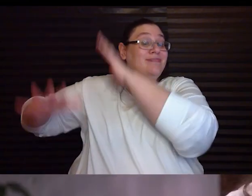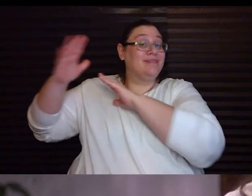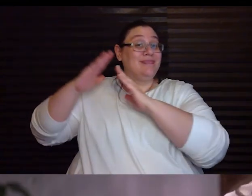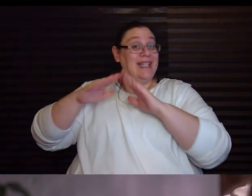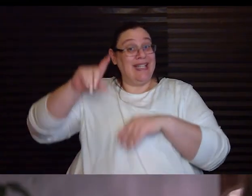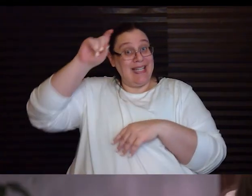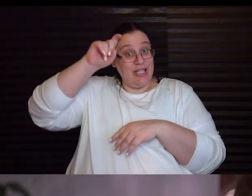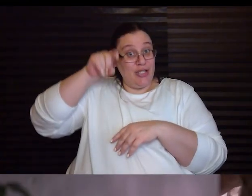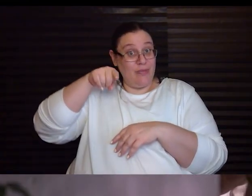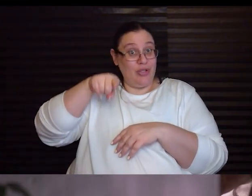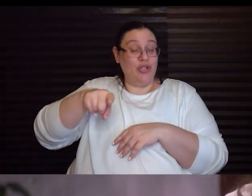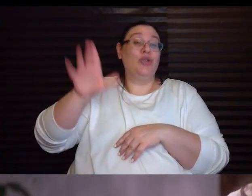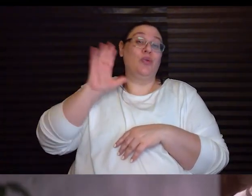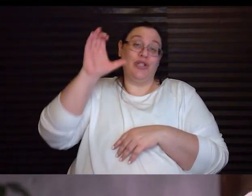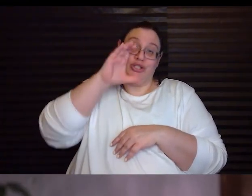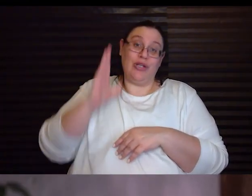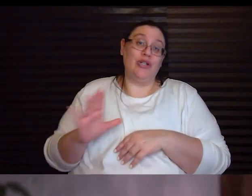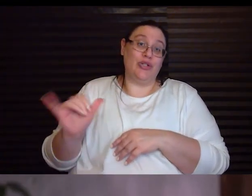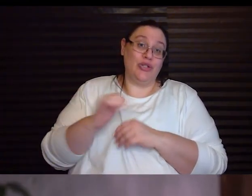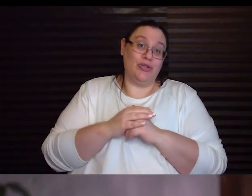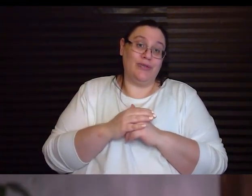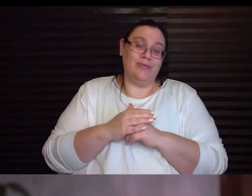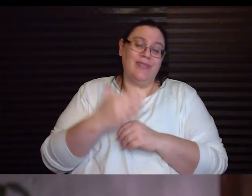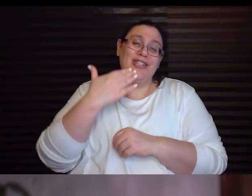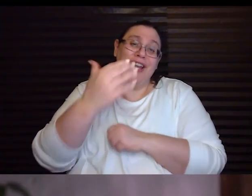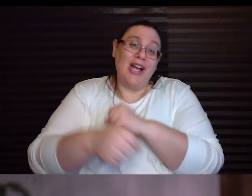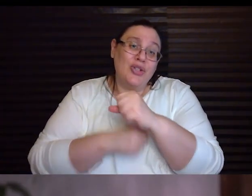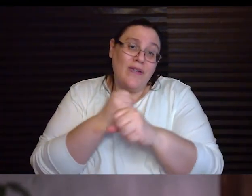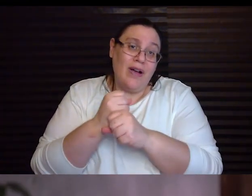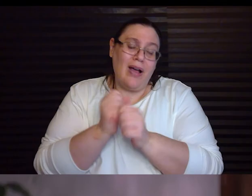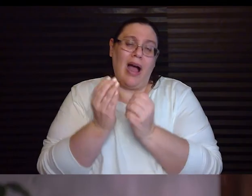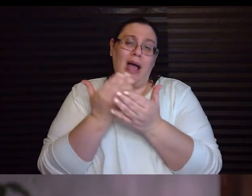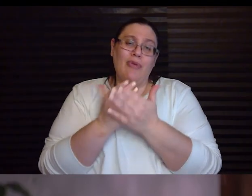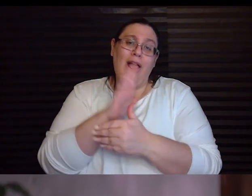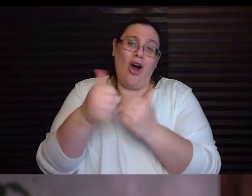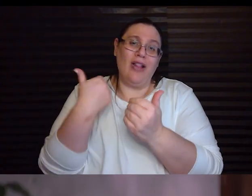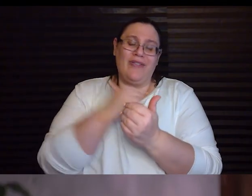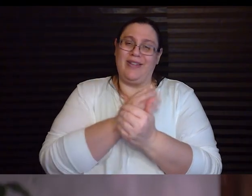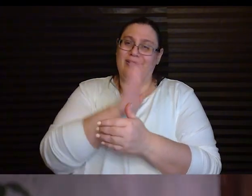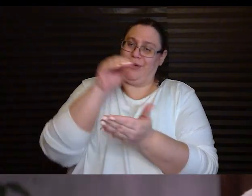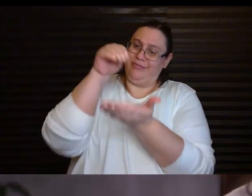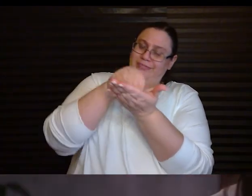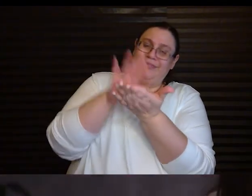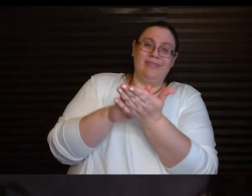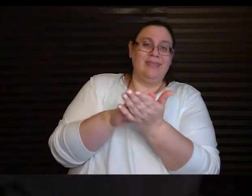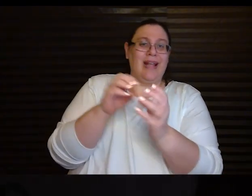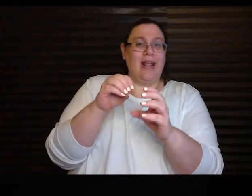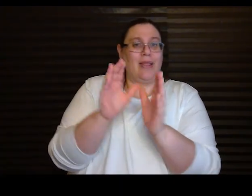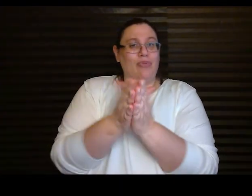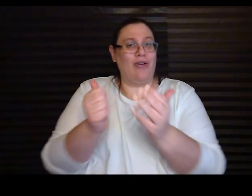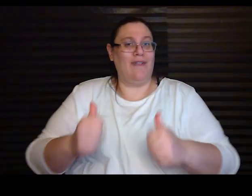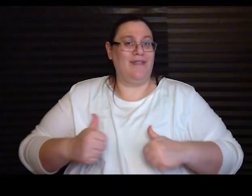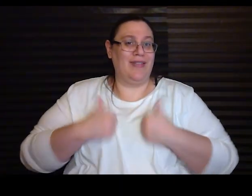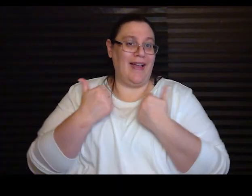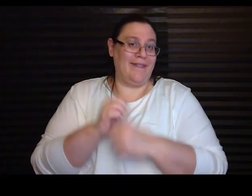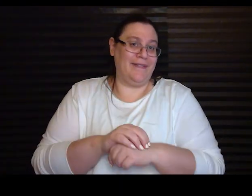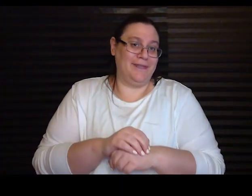Egypt, you too were a stranger. Shana Tova. I pray that we're all written into the book of life.